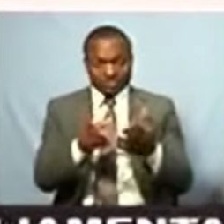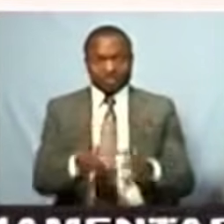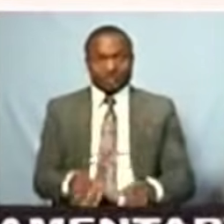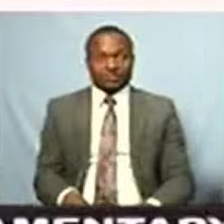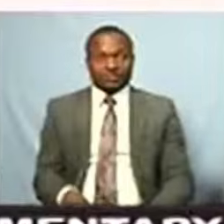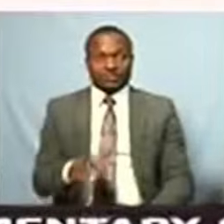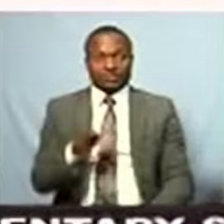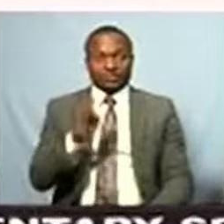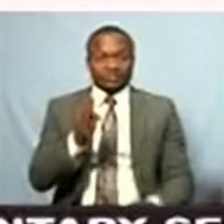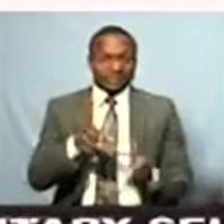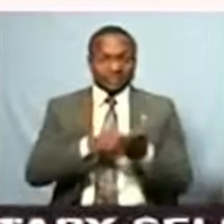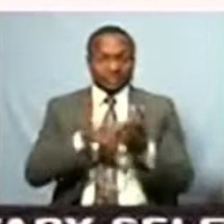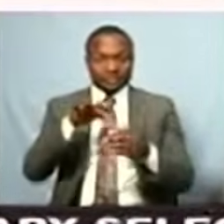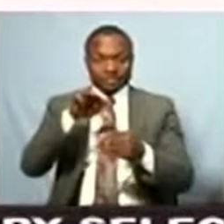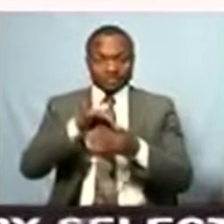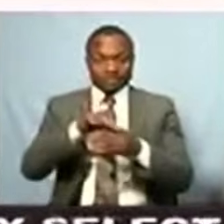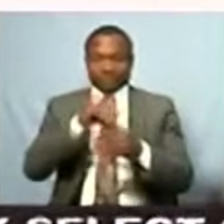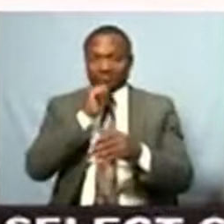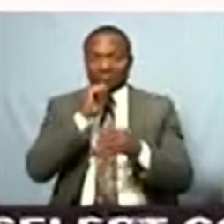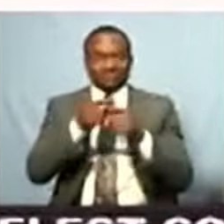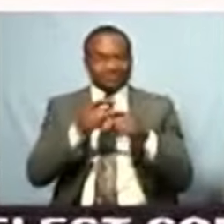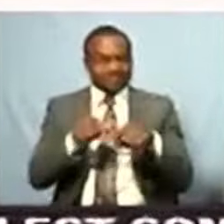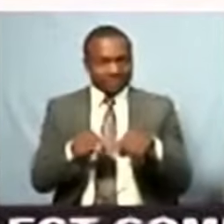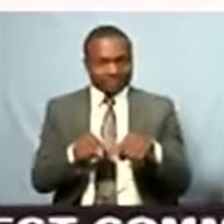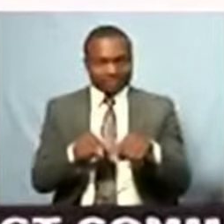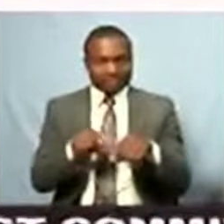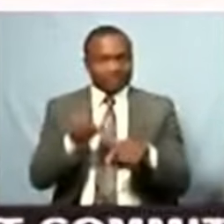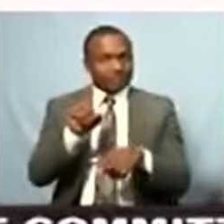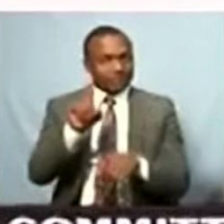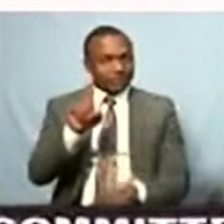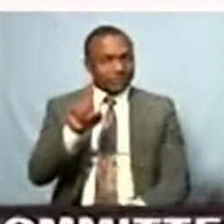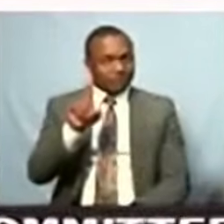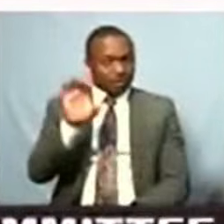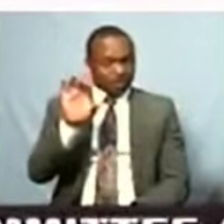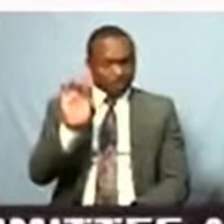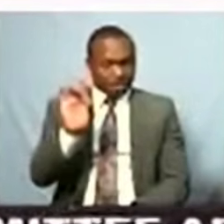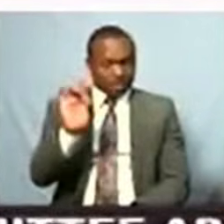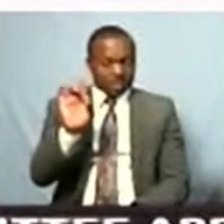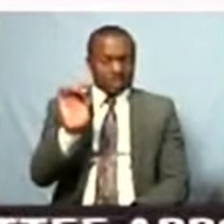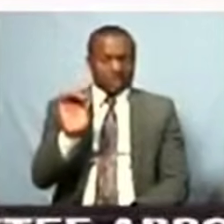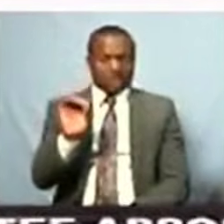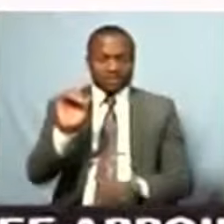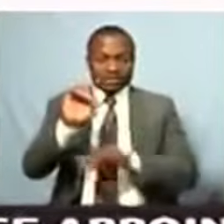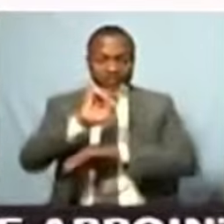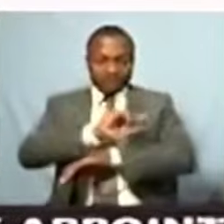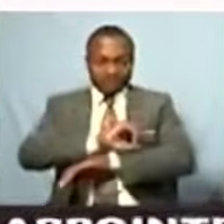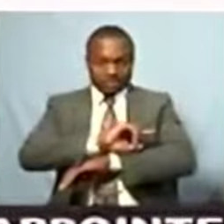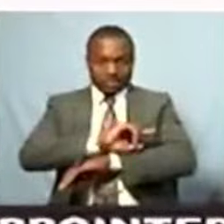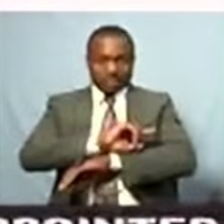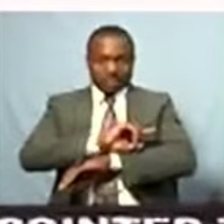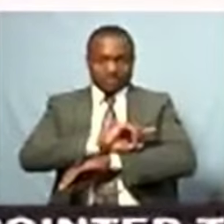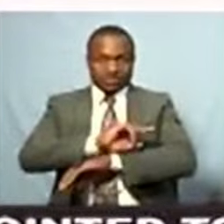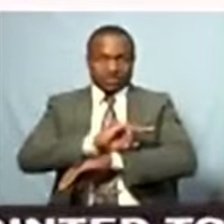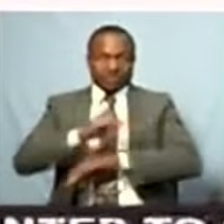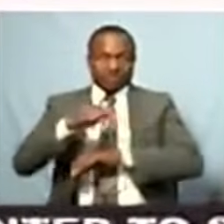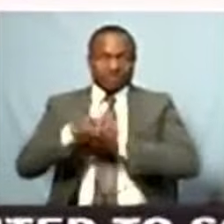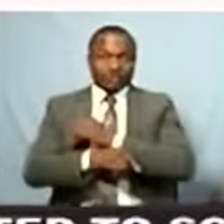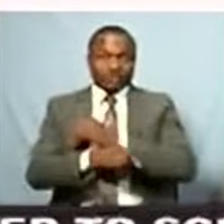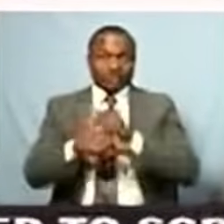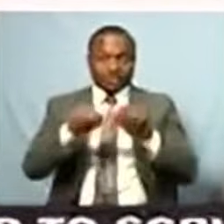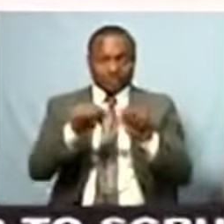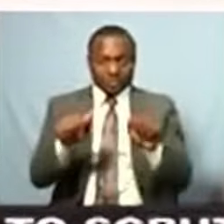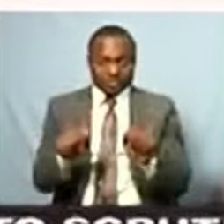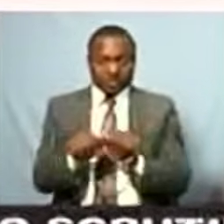a by-election shall not be held within the 180-day period preceding a general election, even